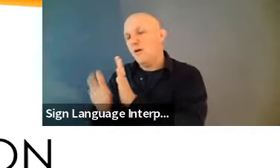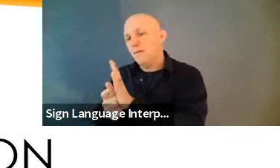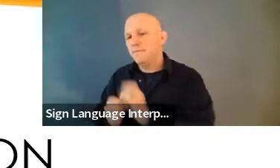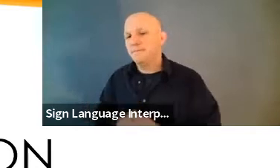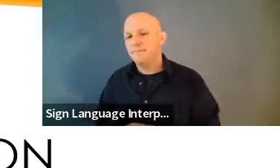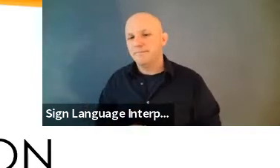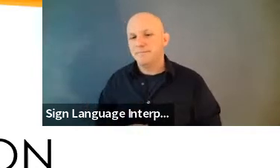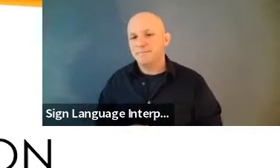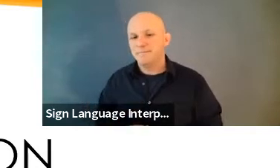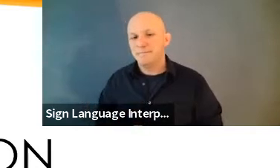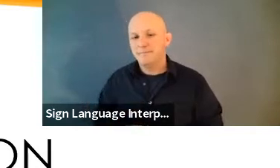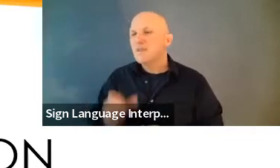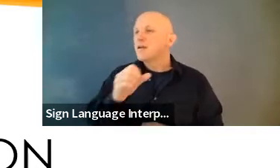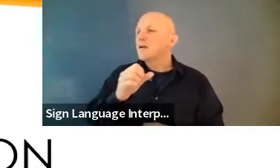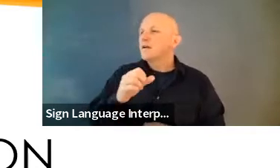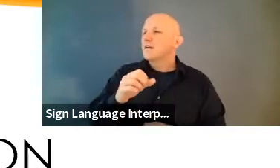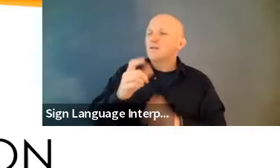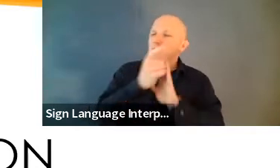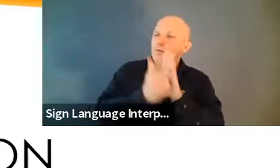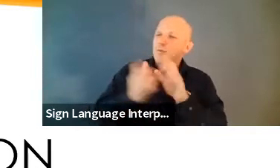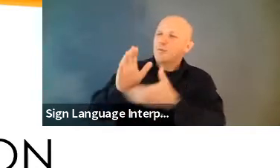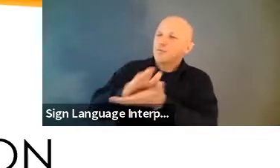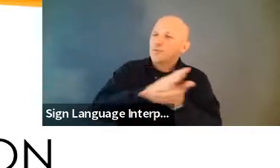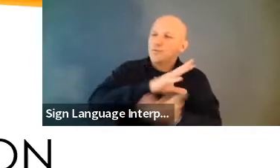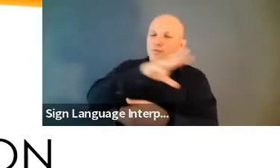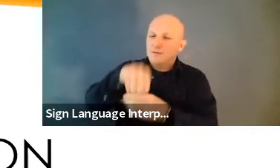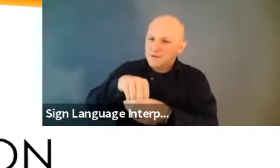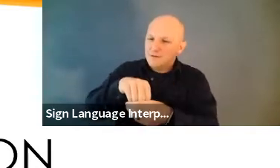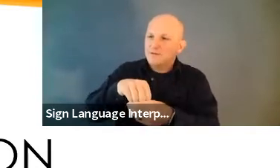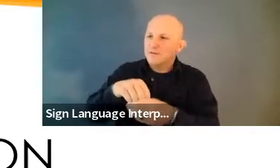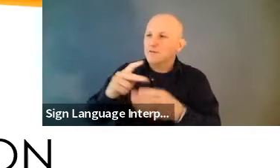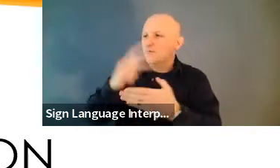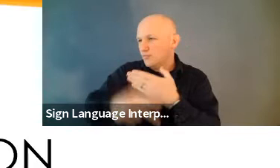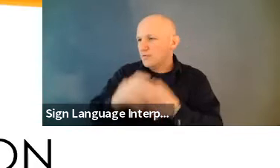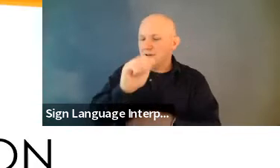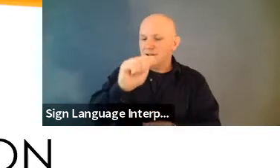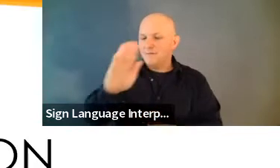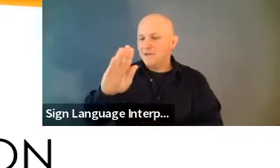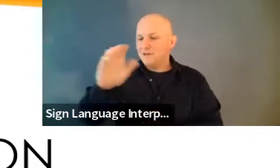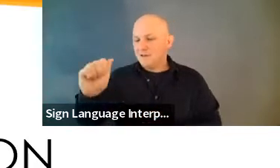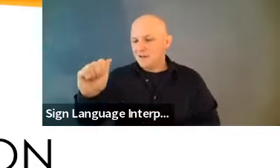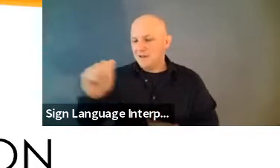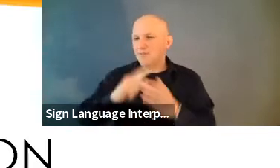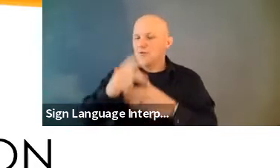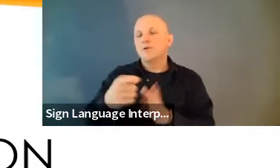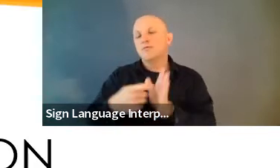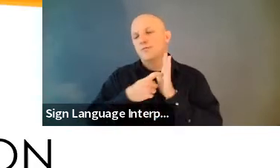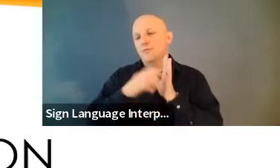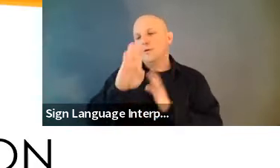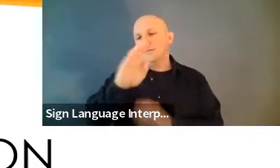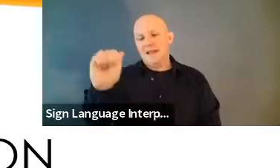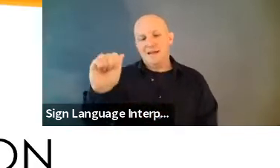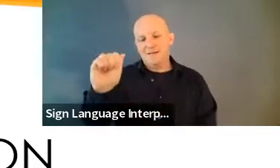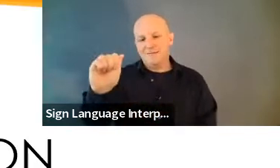other law schools in the program and any ABA school is going to require a bachelor's degree as well. So